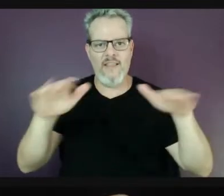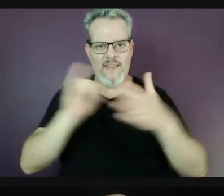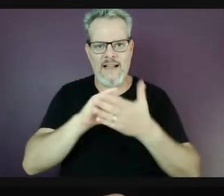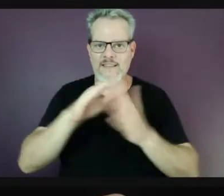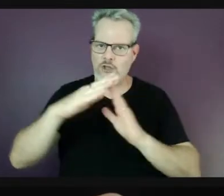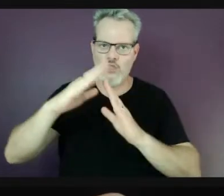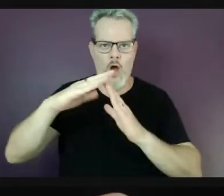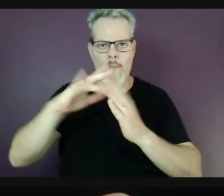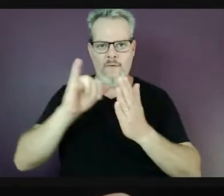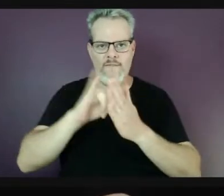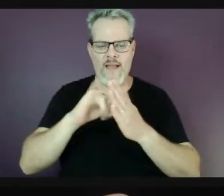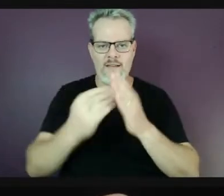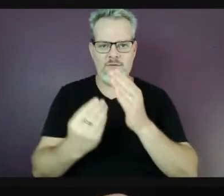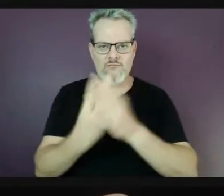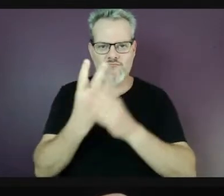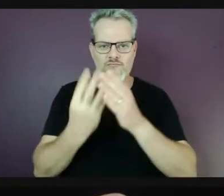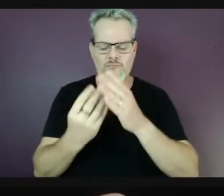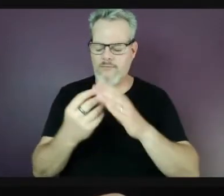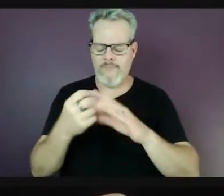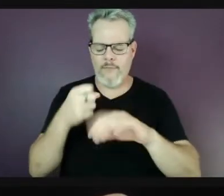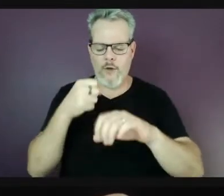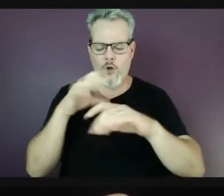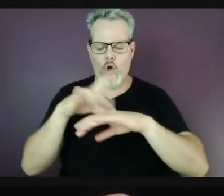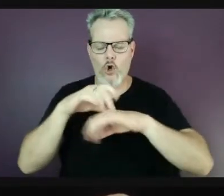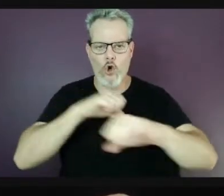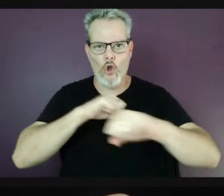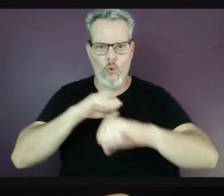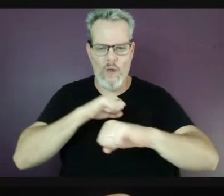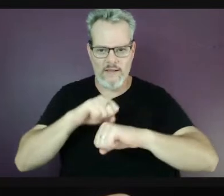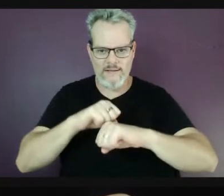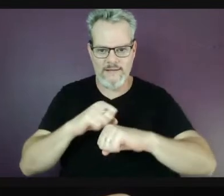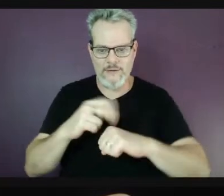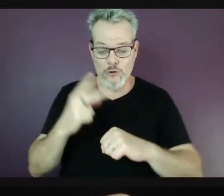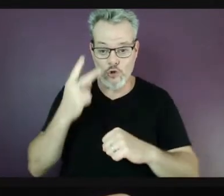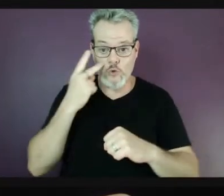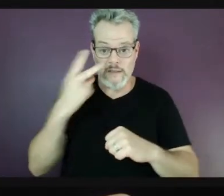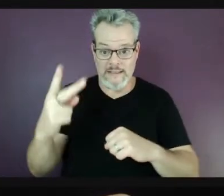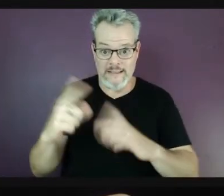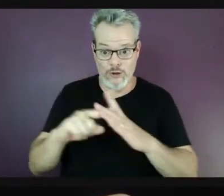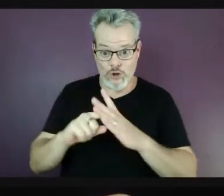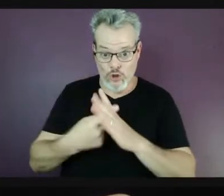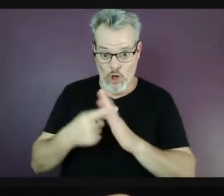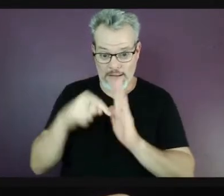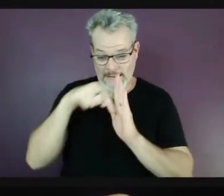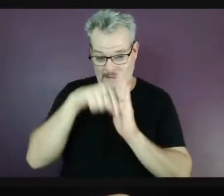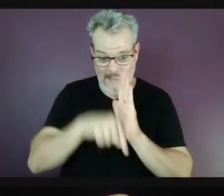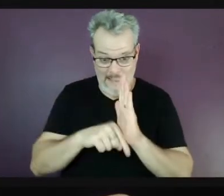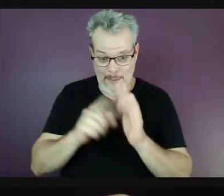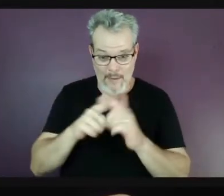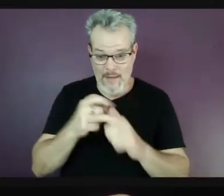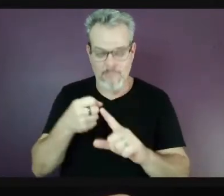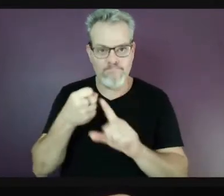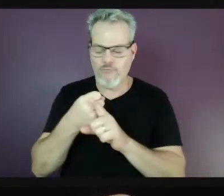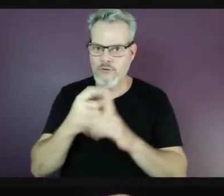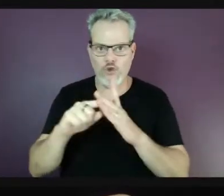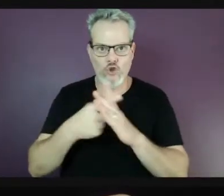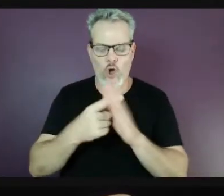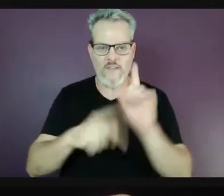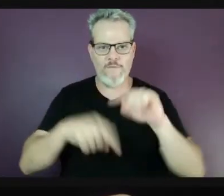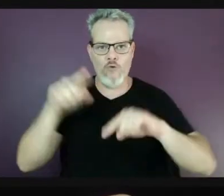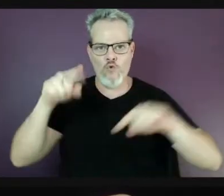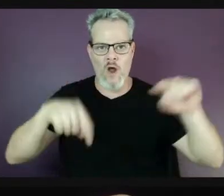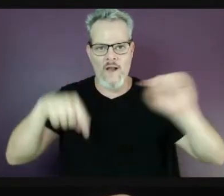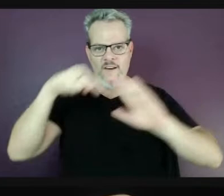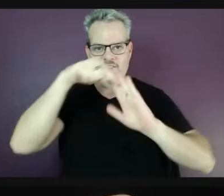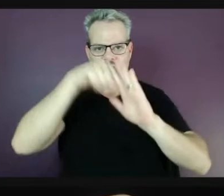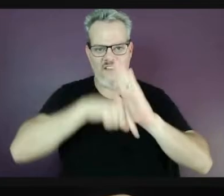Cracking rocks right around there. So you see it comes in and activates a whole range of depths